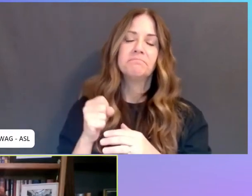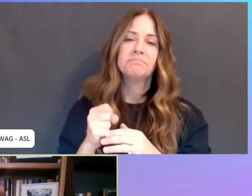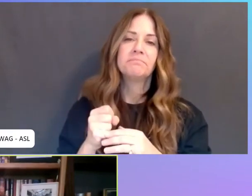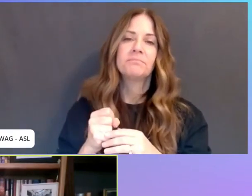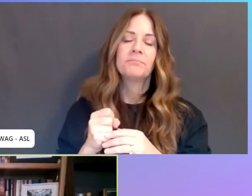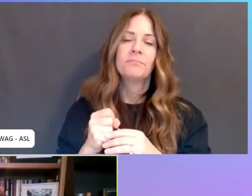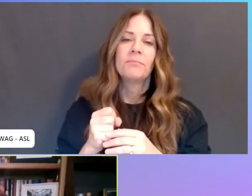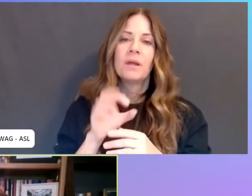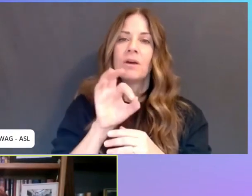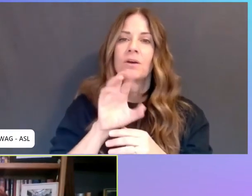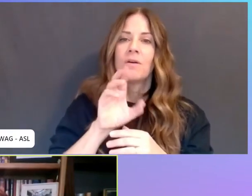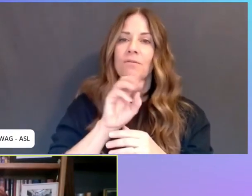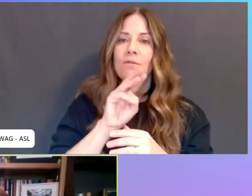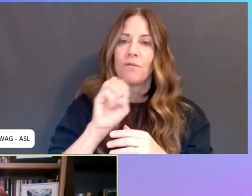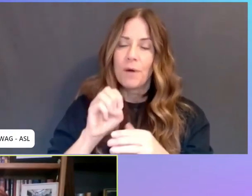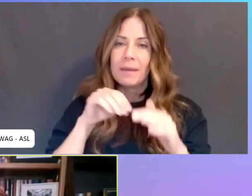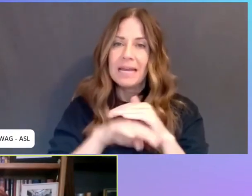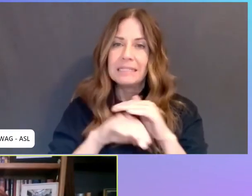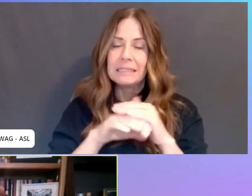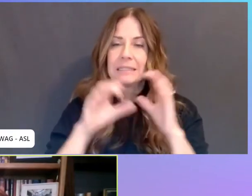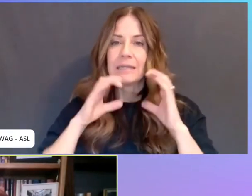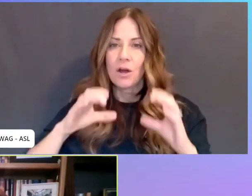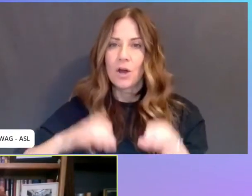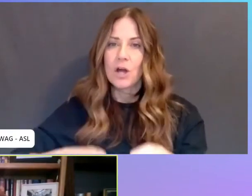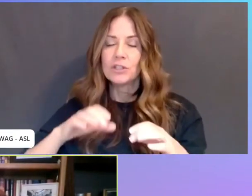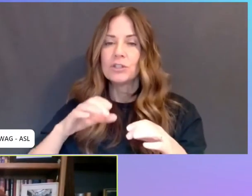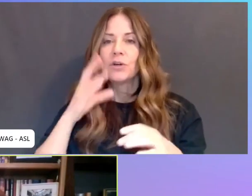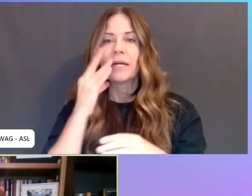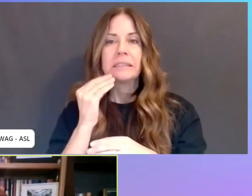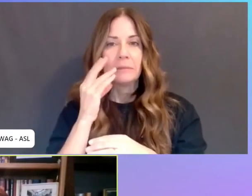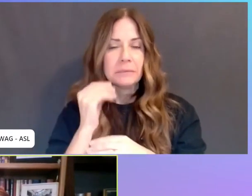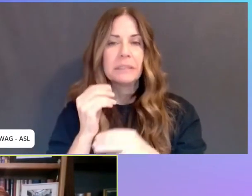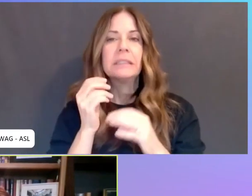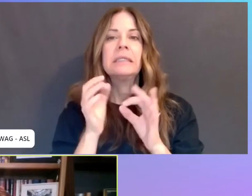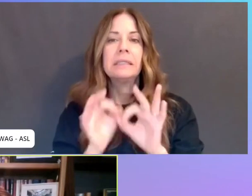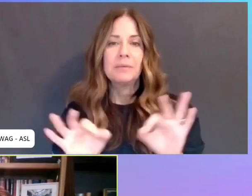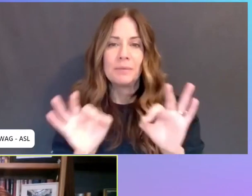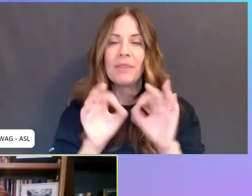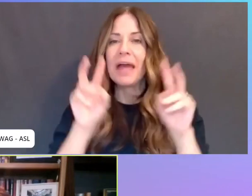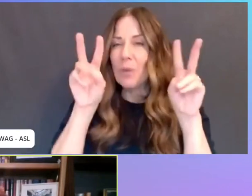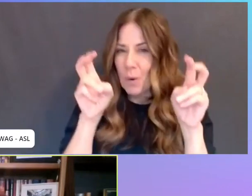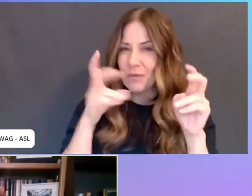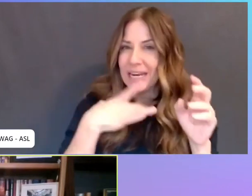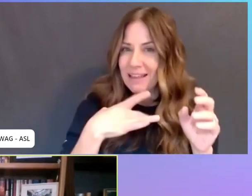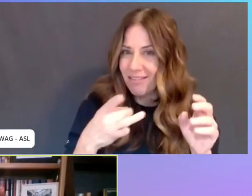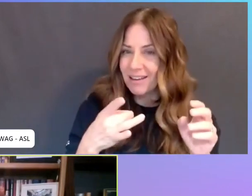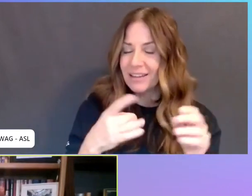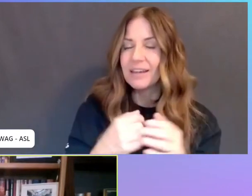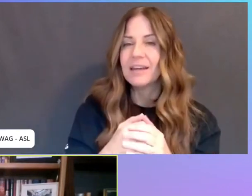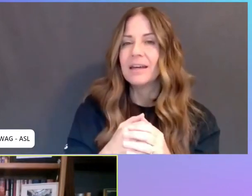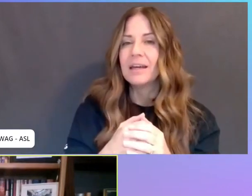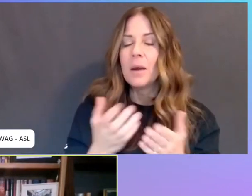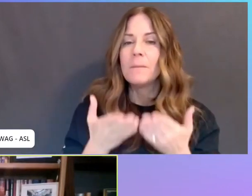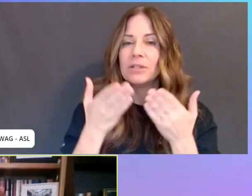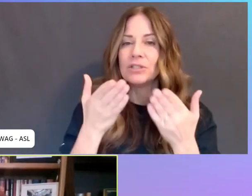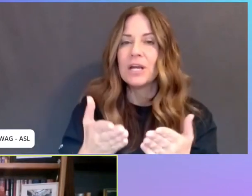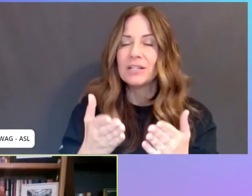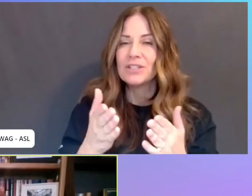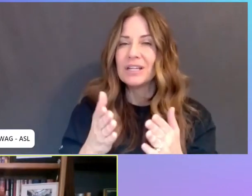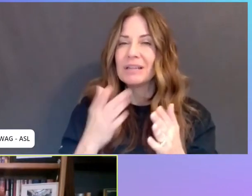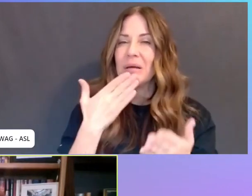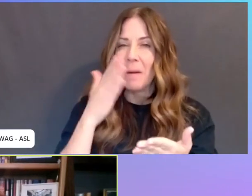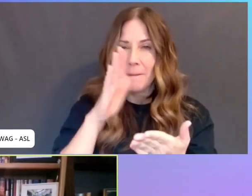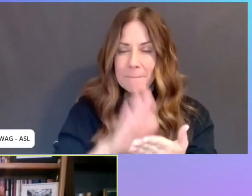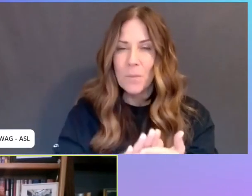Does framing accessibility as a customer experience imperative, that quote that I liked, potentially provide poor incentives for